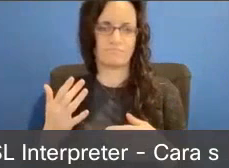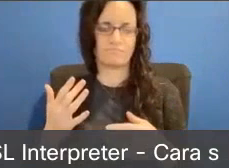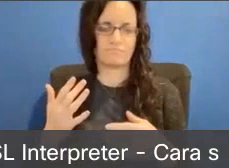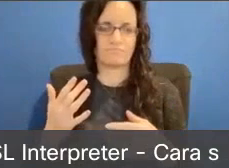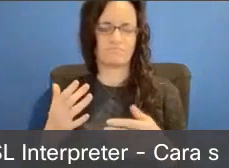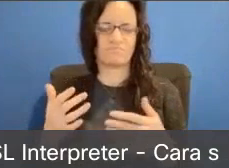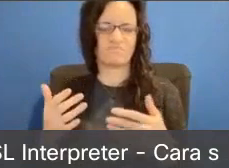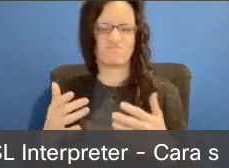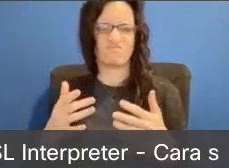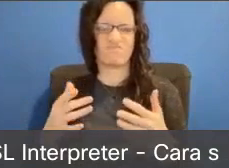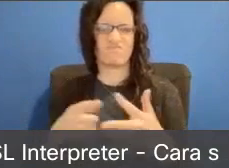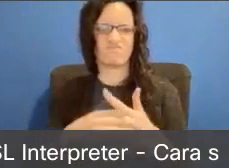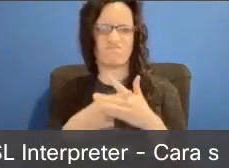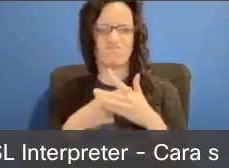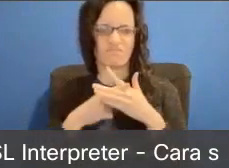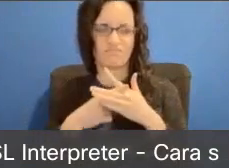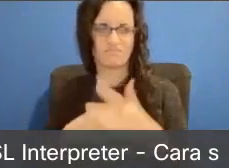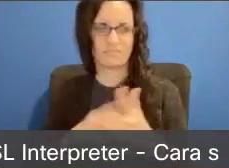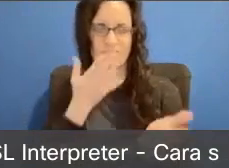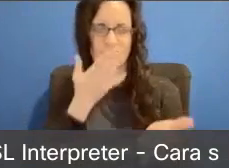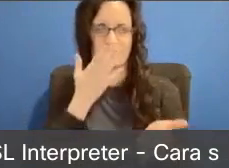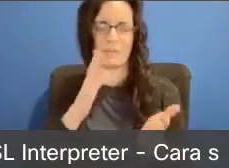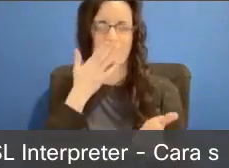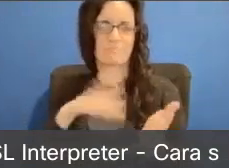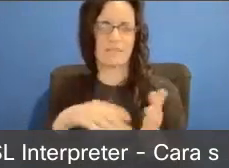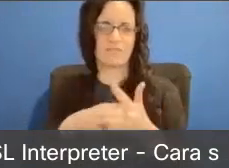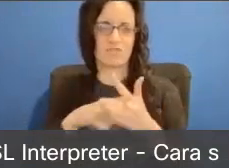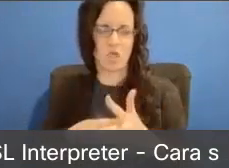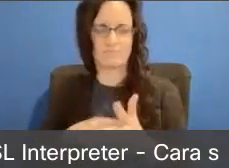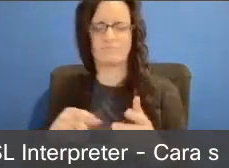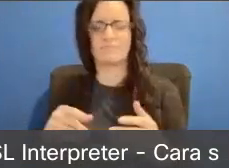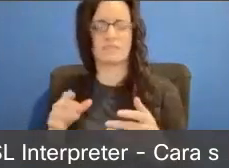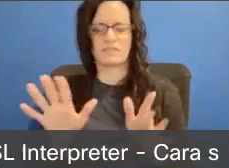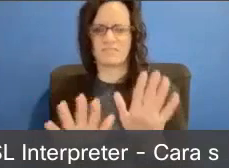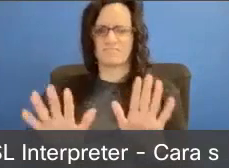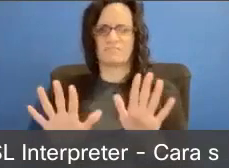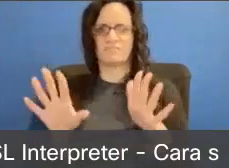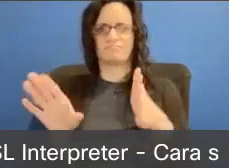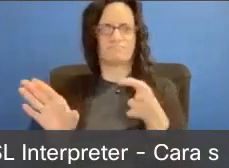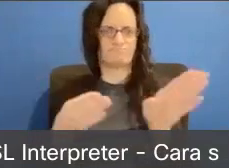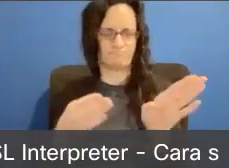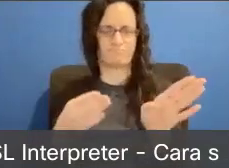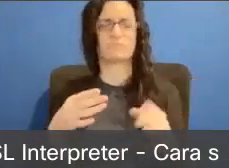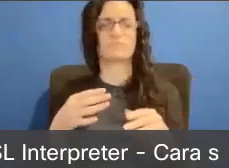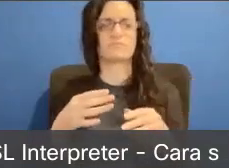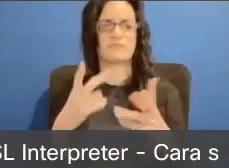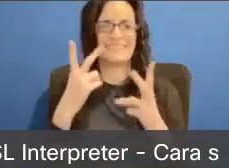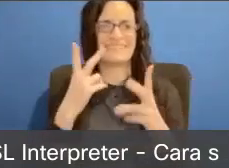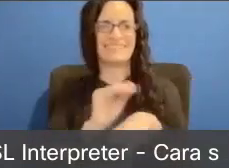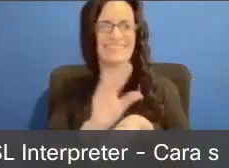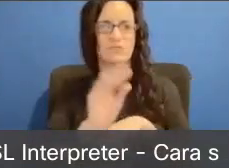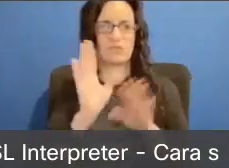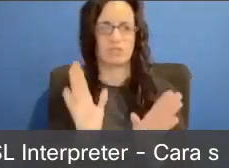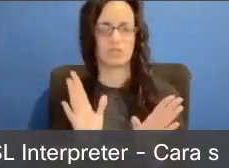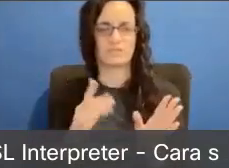And then I was assigned to see a counselor. And that counselor, again, sort of, he had just